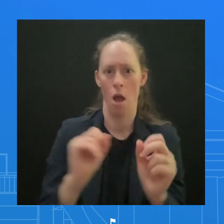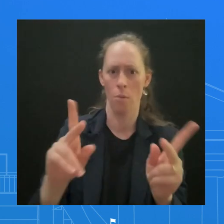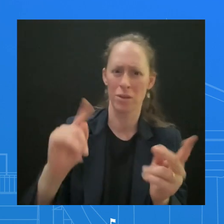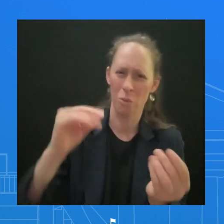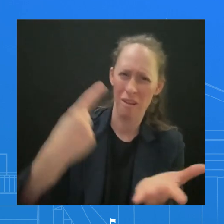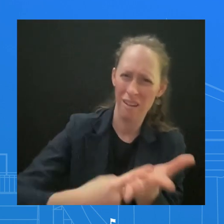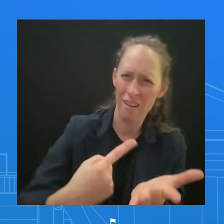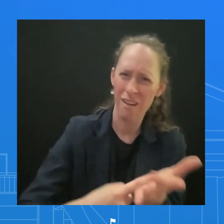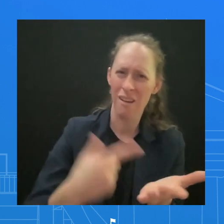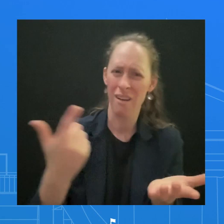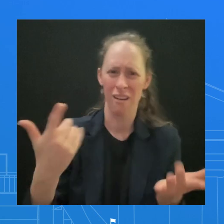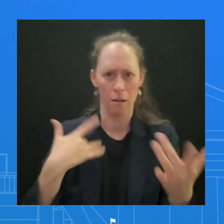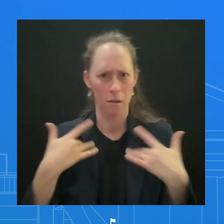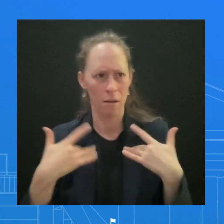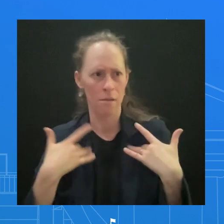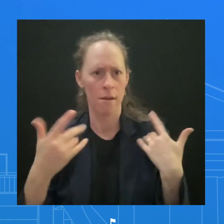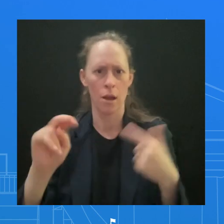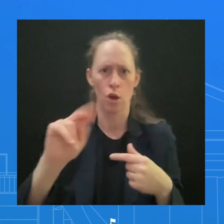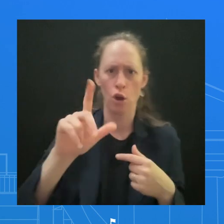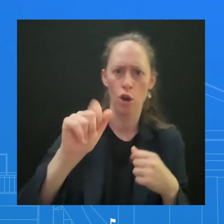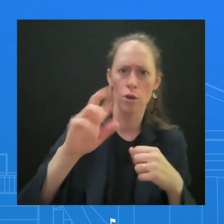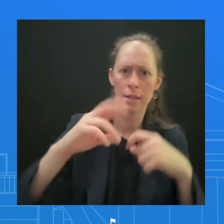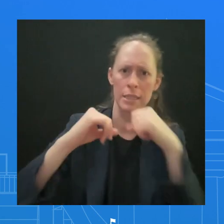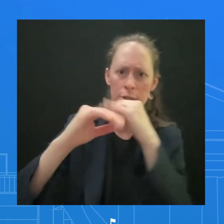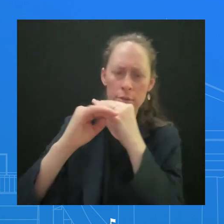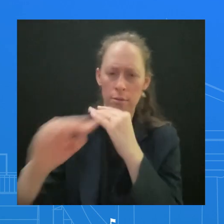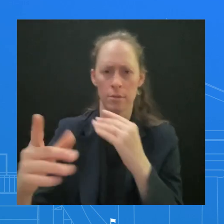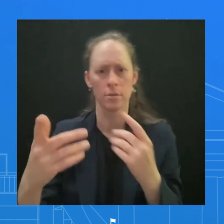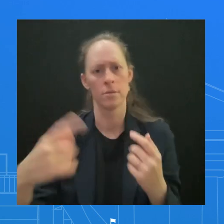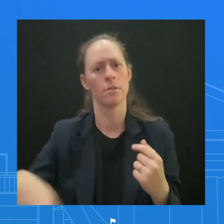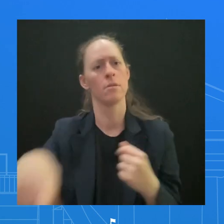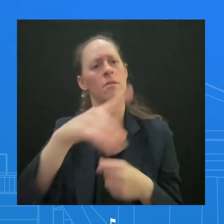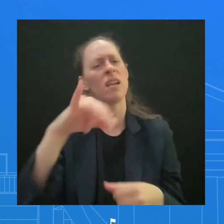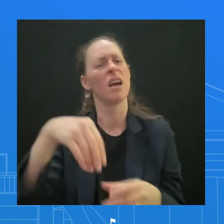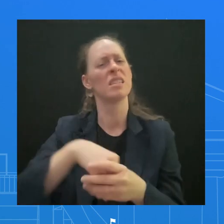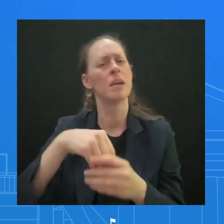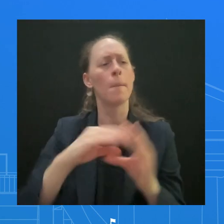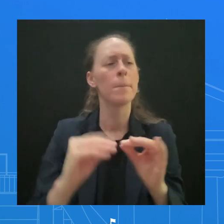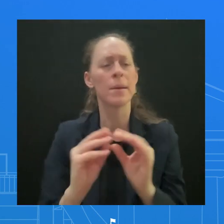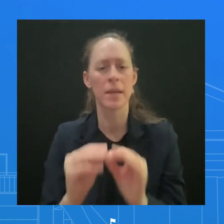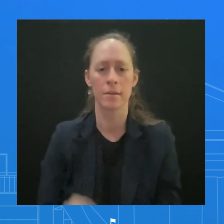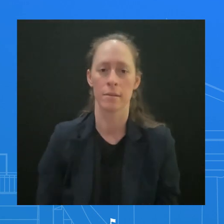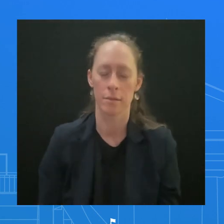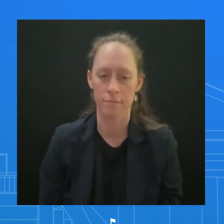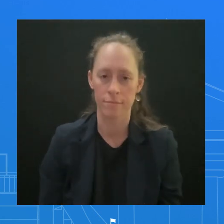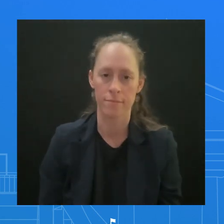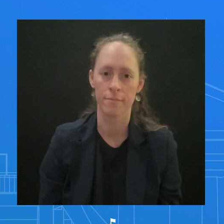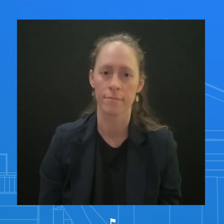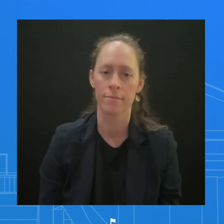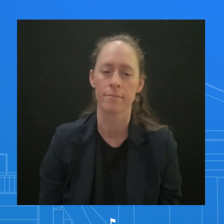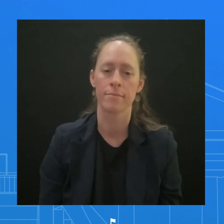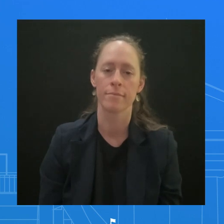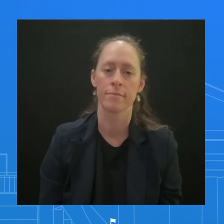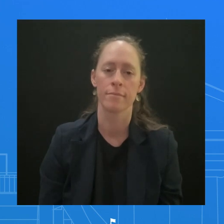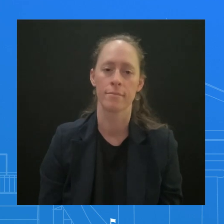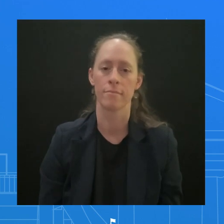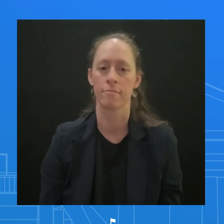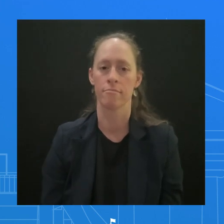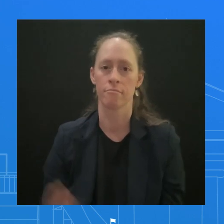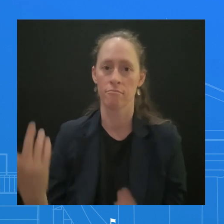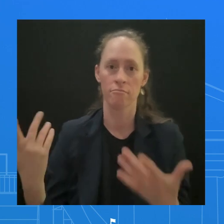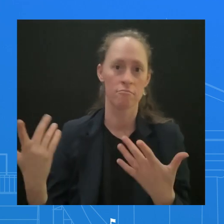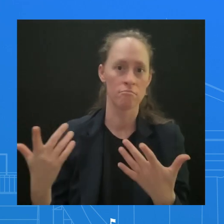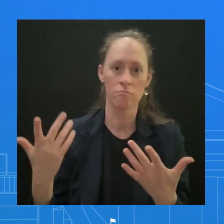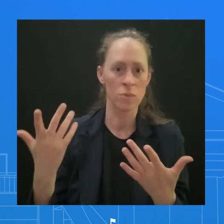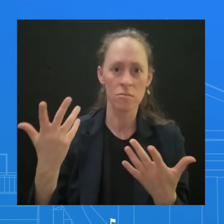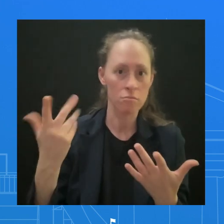procedures. It's done at a working level. But it's not like a precursor to any like broader talks as it relates to like It is a new treaties or anything